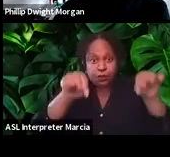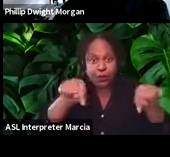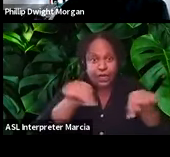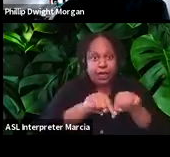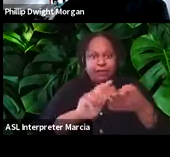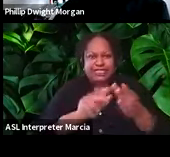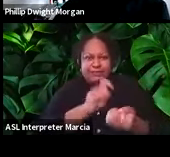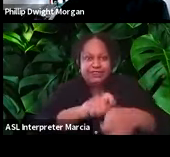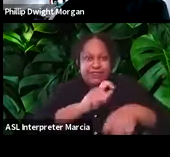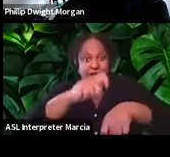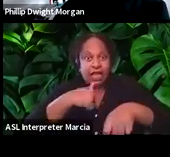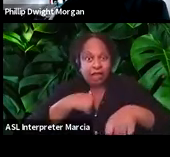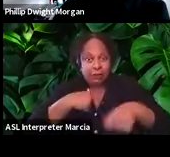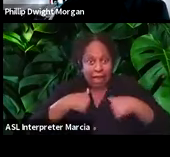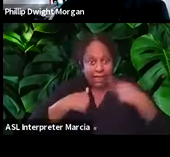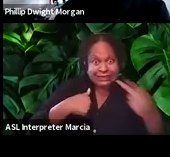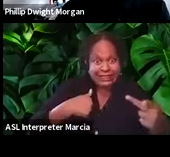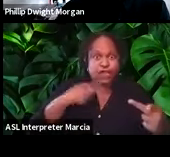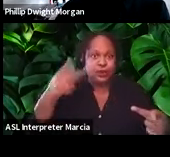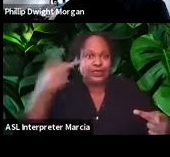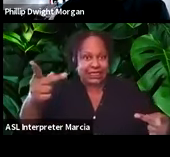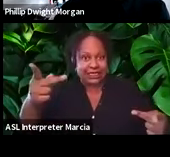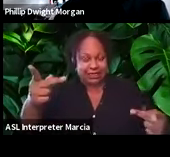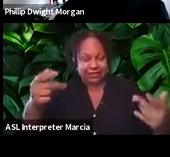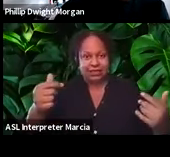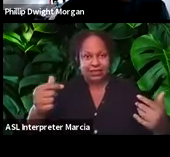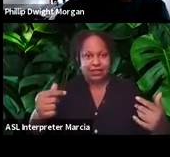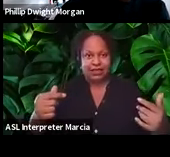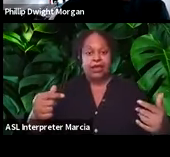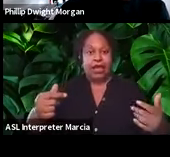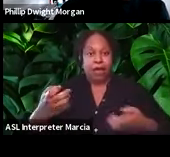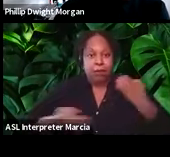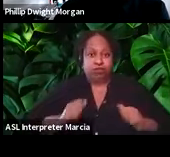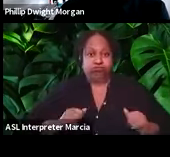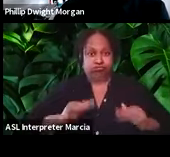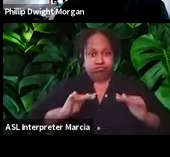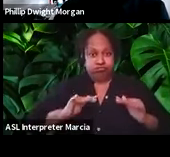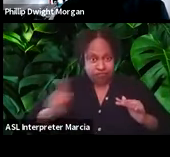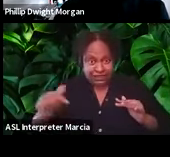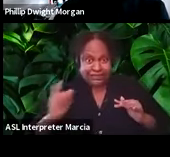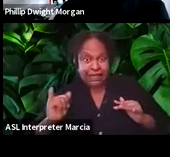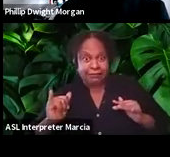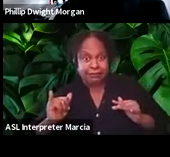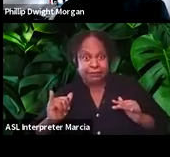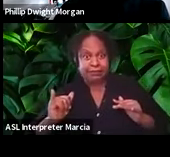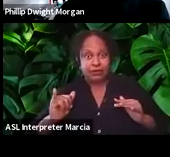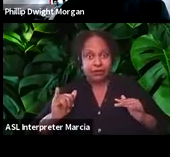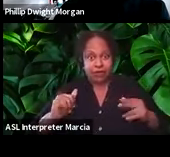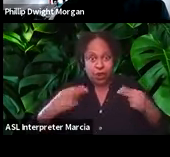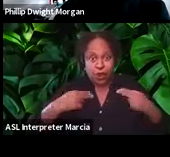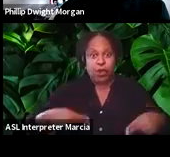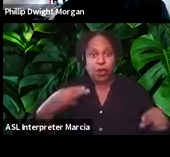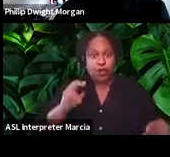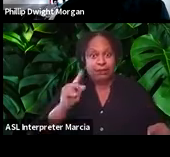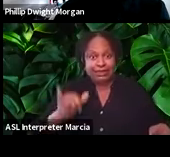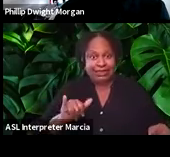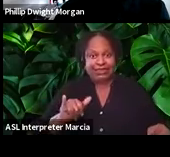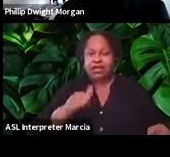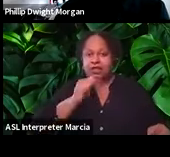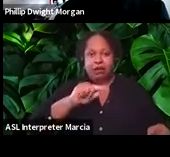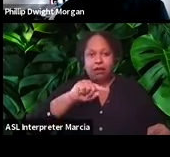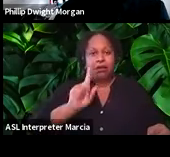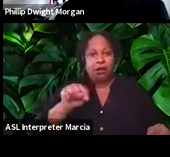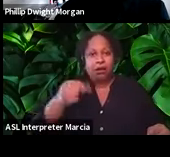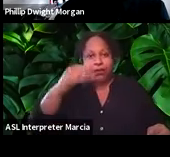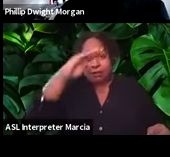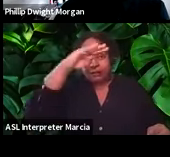you see what I see. Do you feel what I feel? Do we share in this humanity? This is not just a black issue.